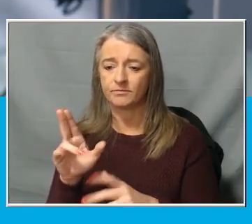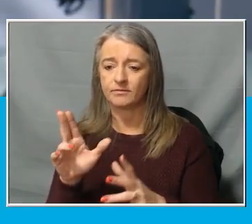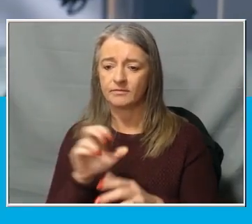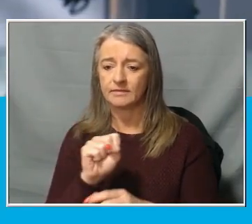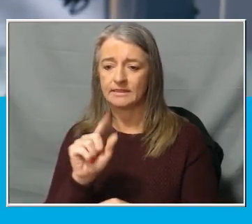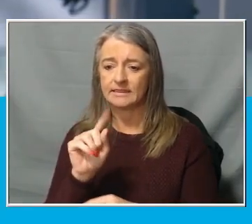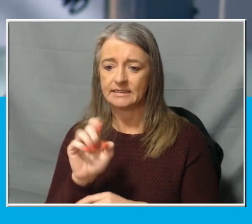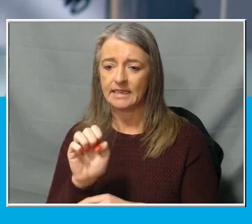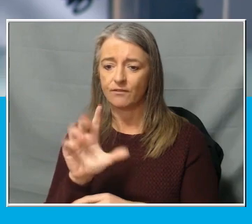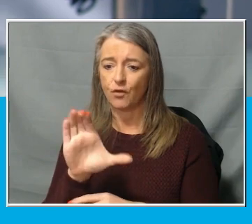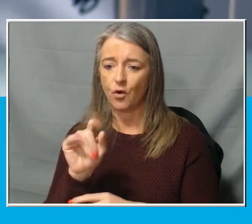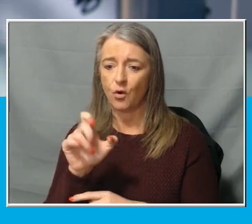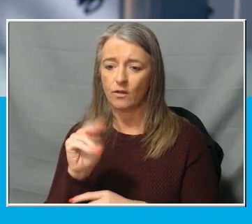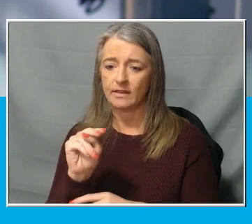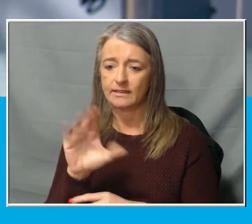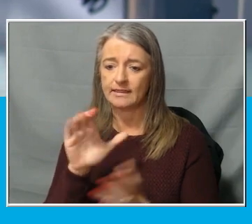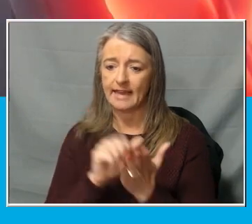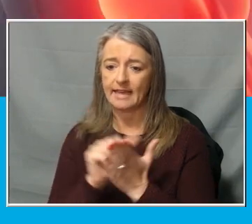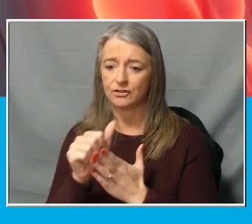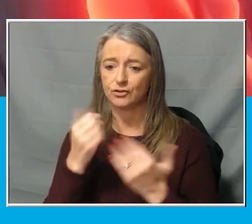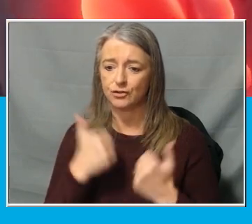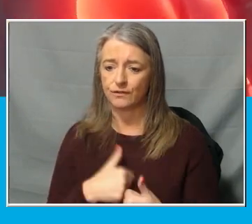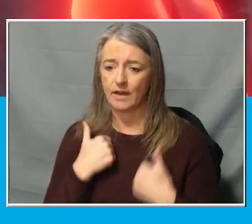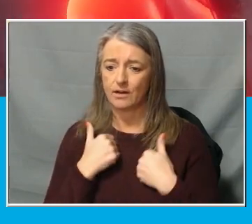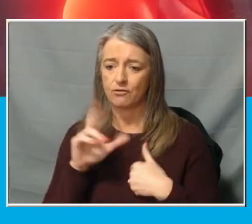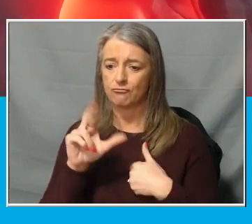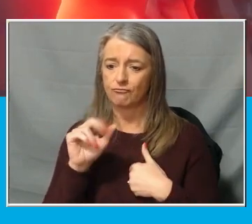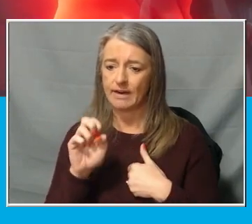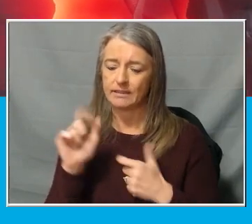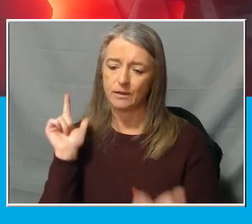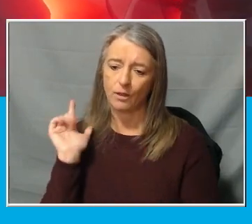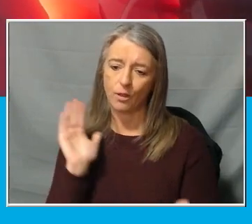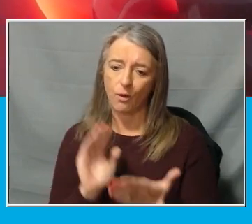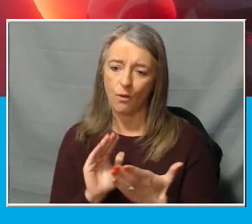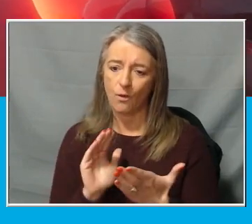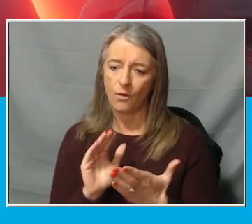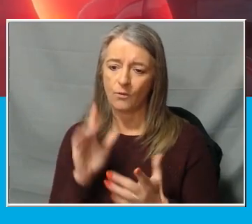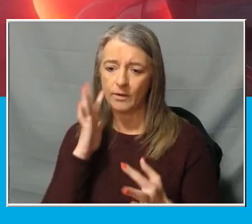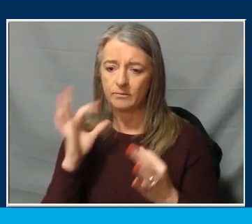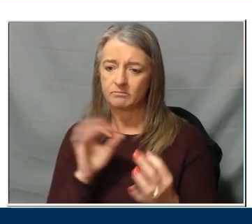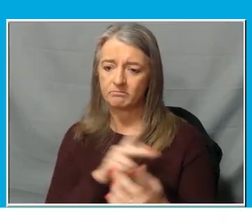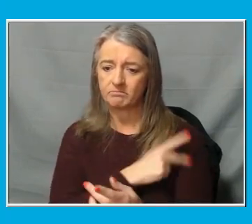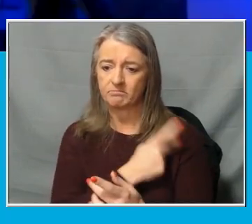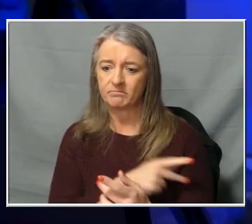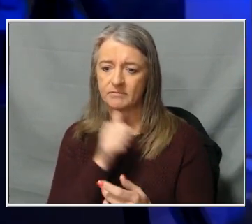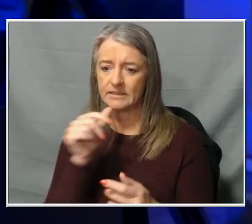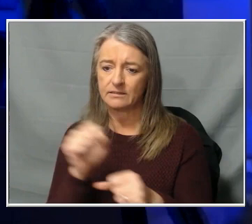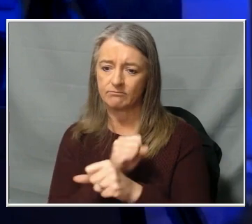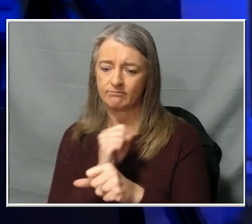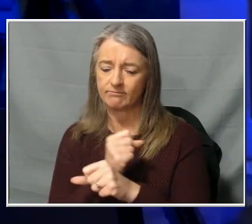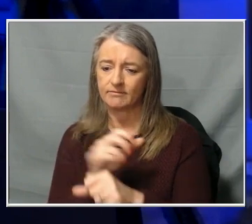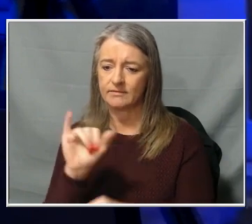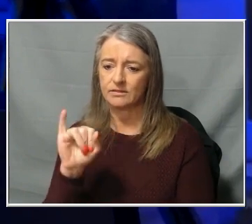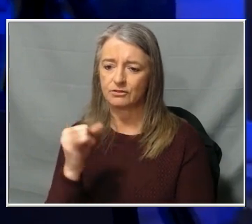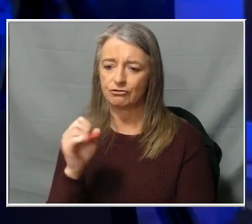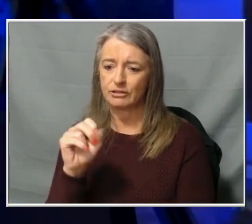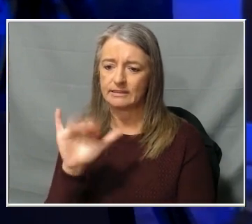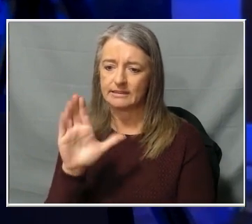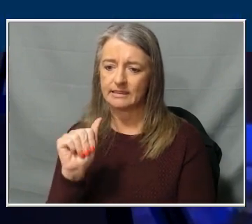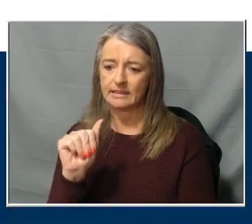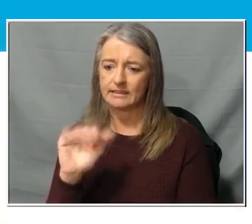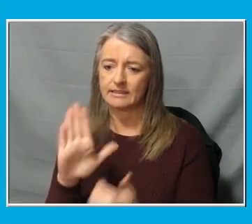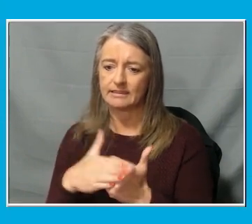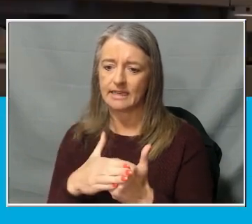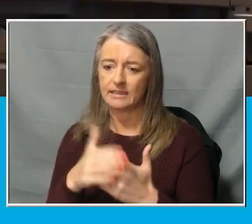4 colon cancer, survival rates are low. We meet a patient determined not to be a statistic. I'm Jessica Lovell on the next Morning